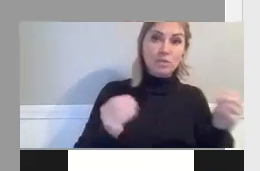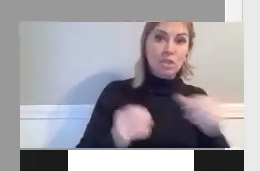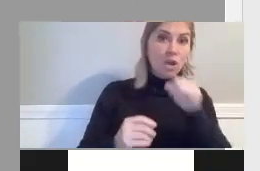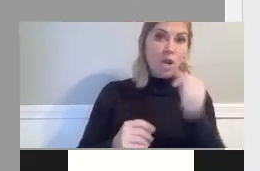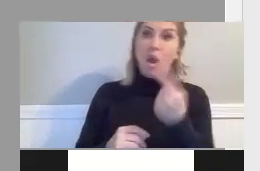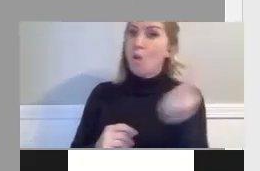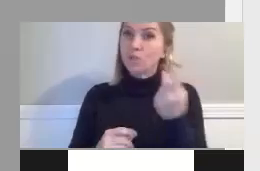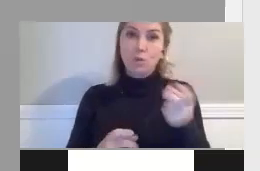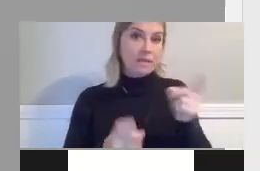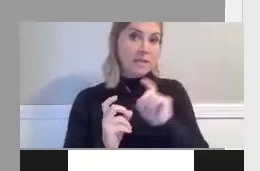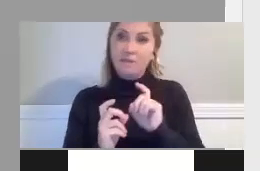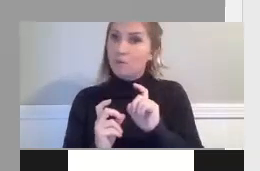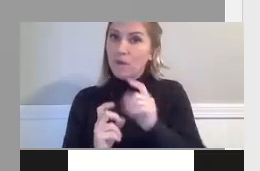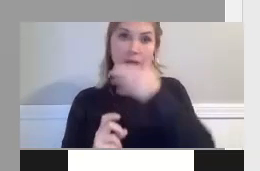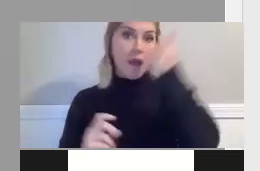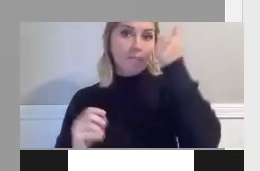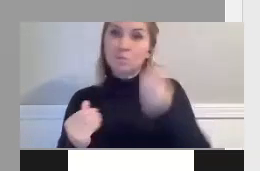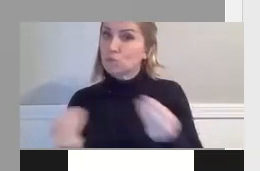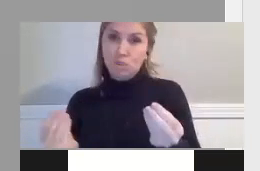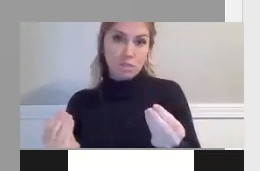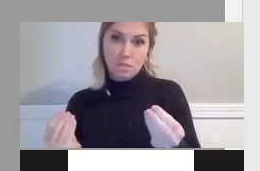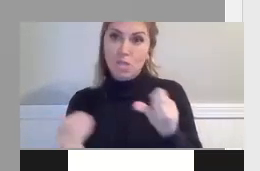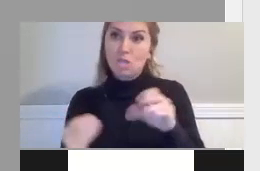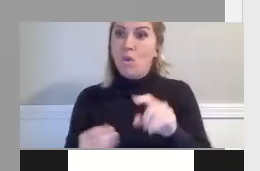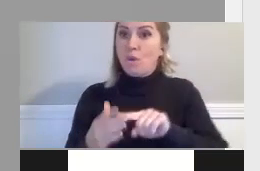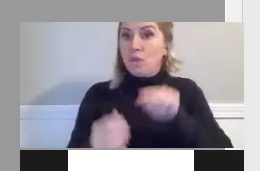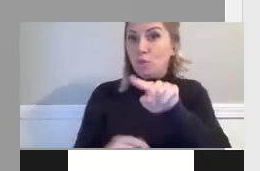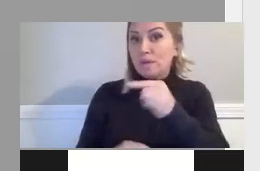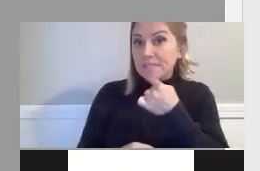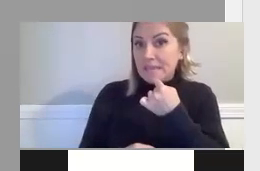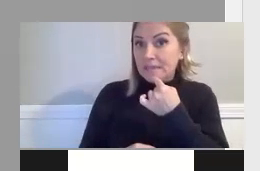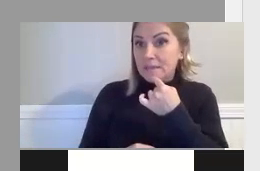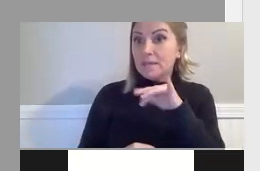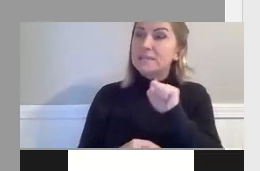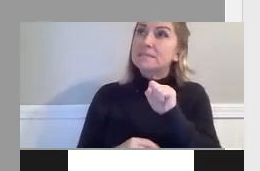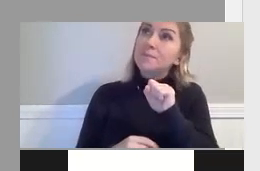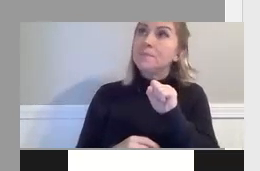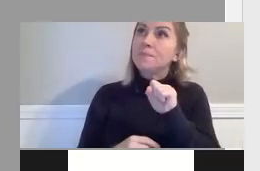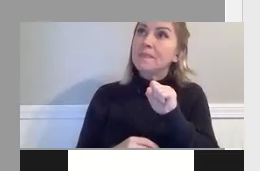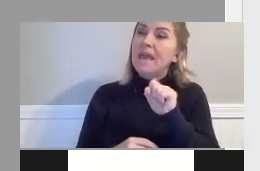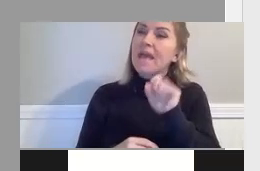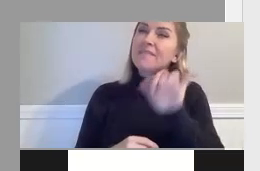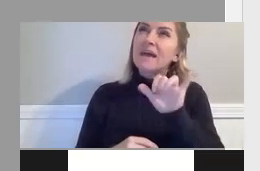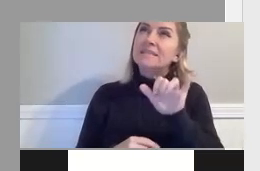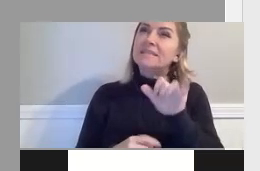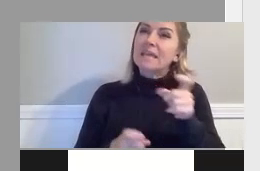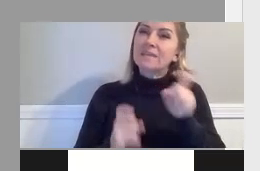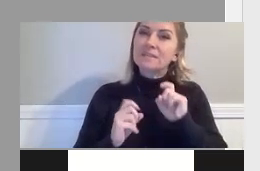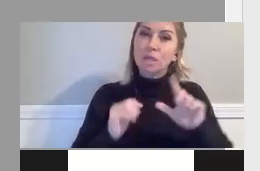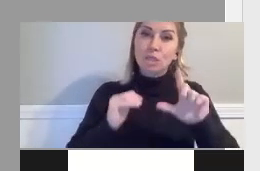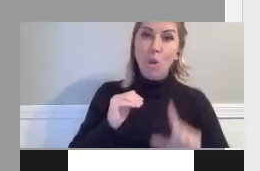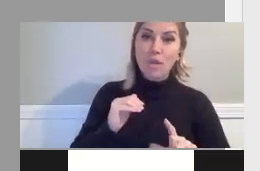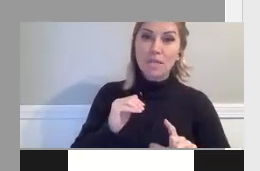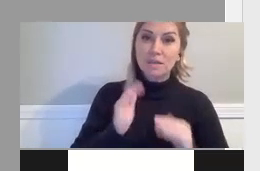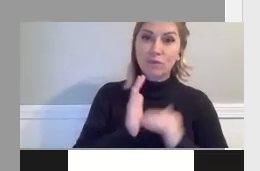going to give you the optimal solution. So what you are saying is, it is ensuring that the lowest frequency nodes